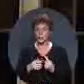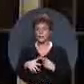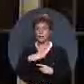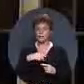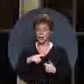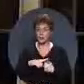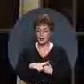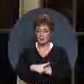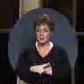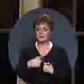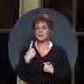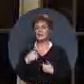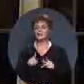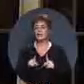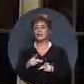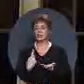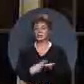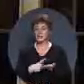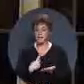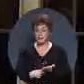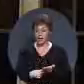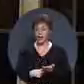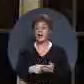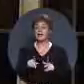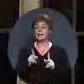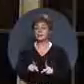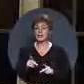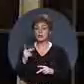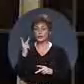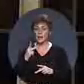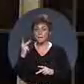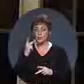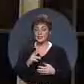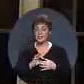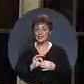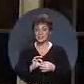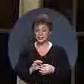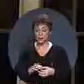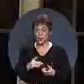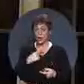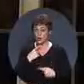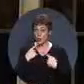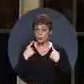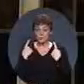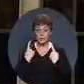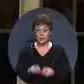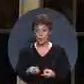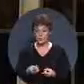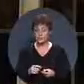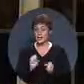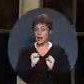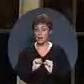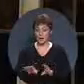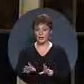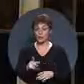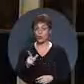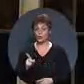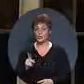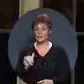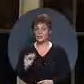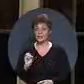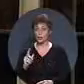Environmentalists, businessmen, political sectors have denounced the abandonment of Kyoto by the federal